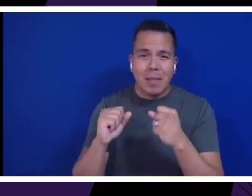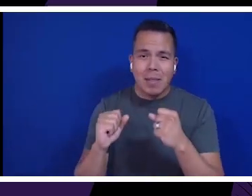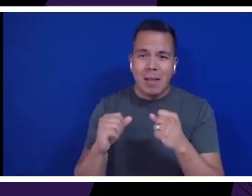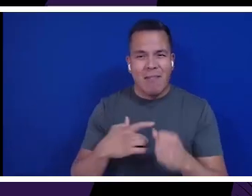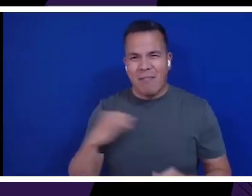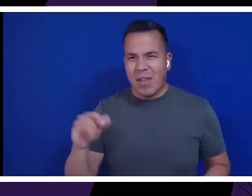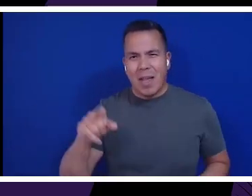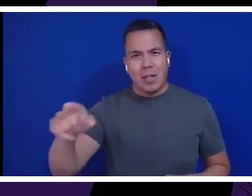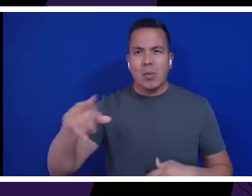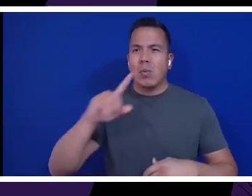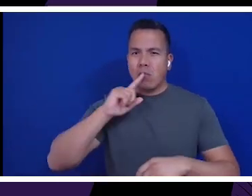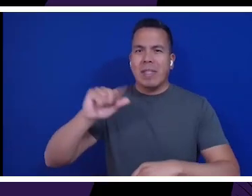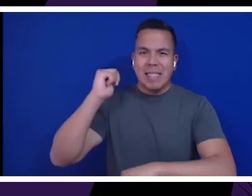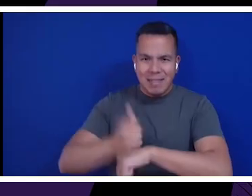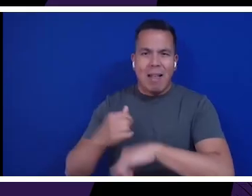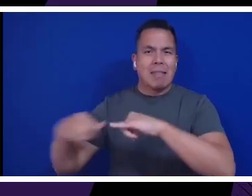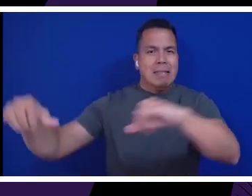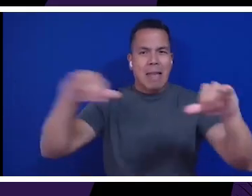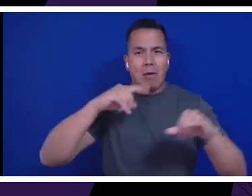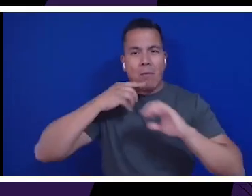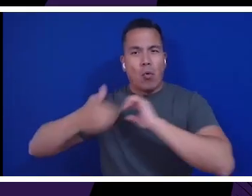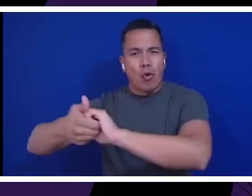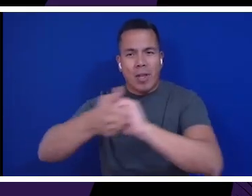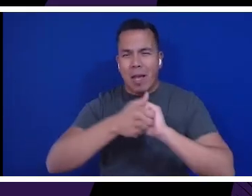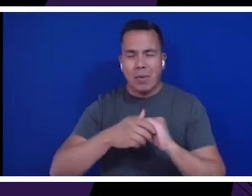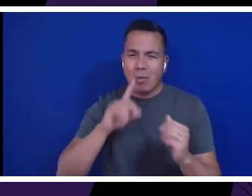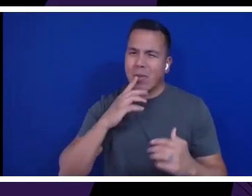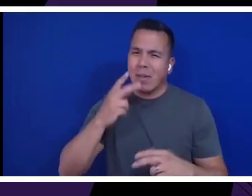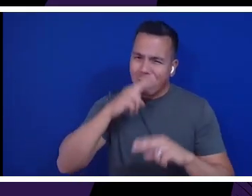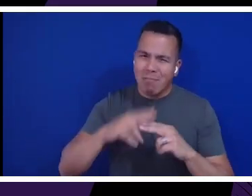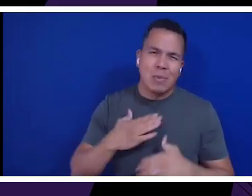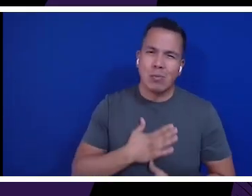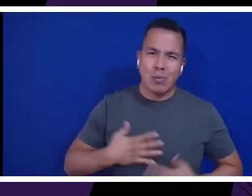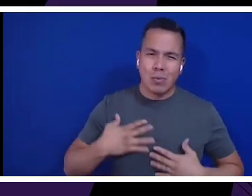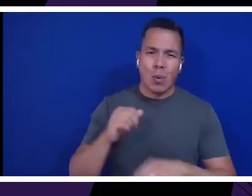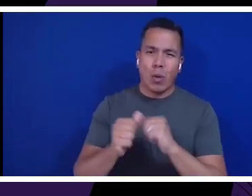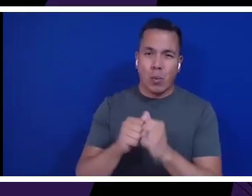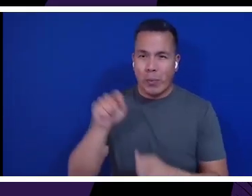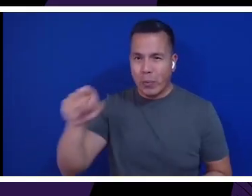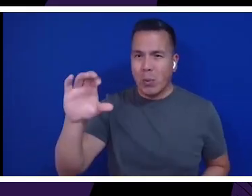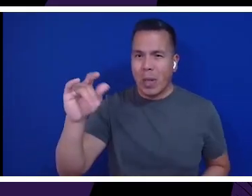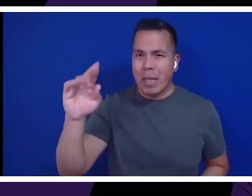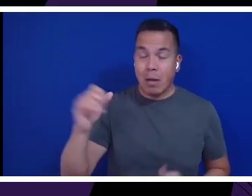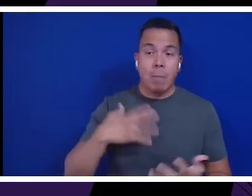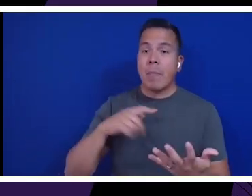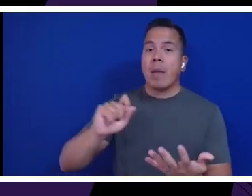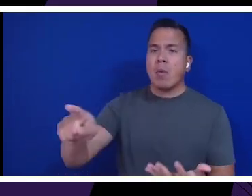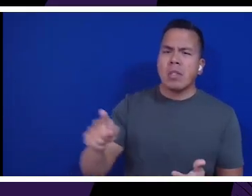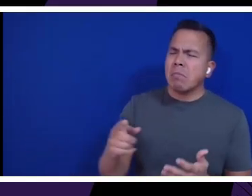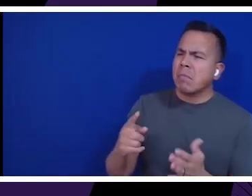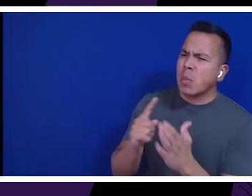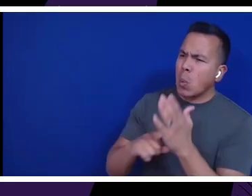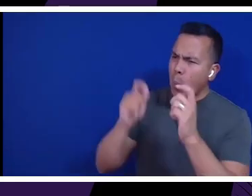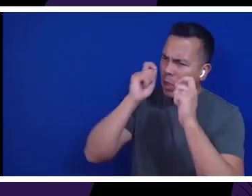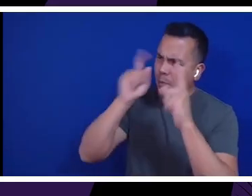really set the standard for collaboration and it was such a delight to work with you. So my question for you is, what surprised you most about